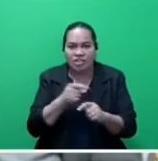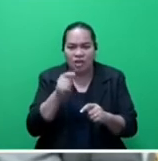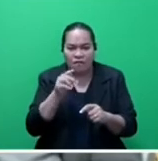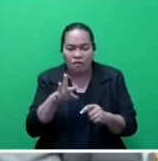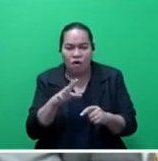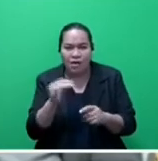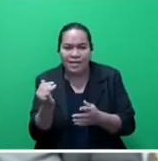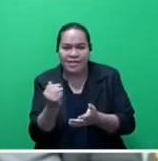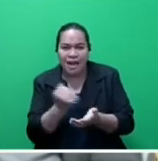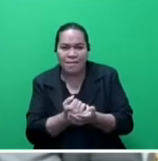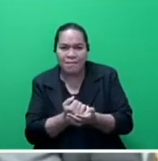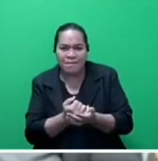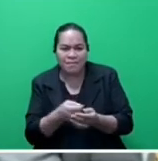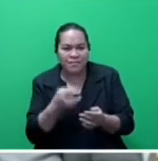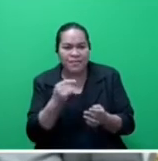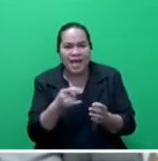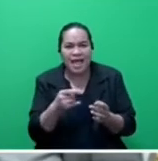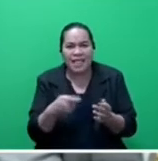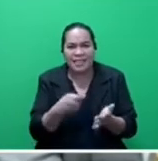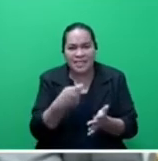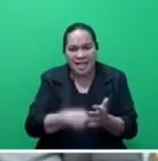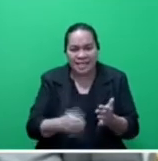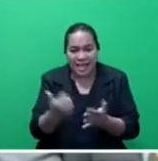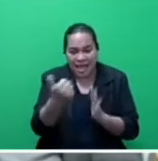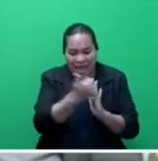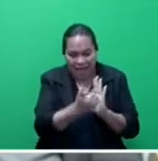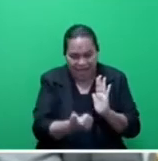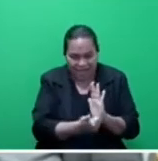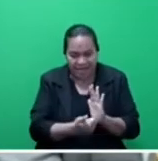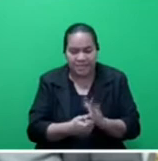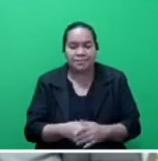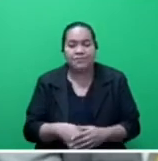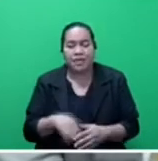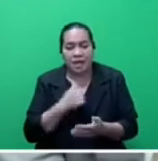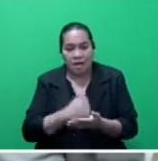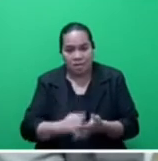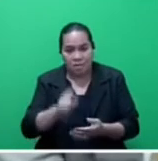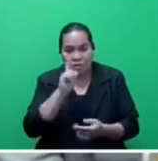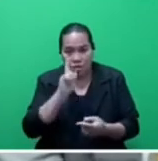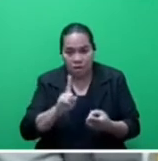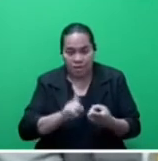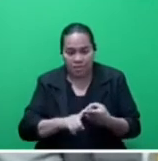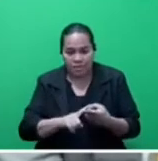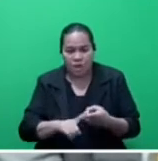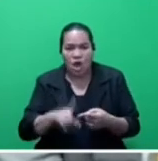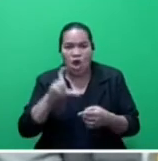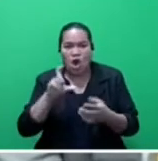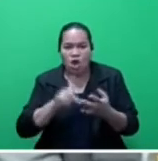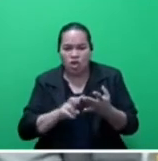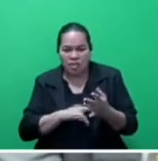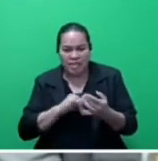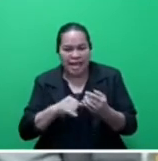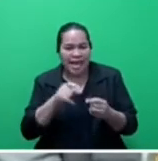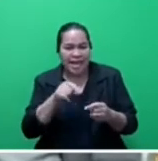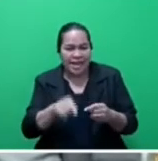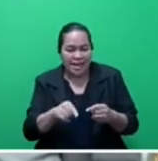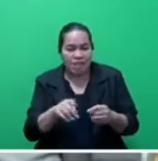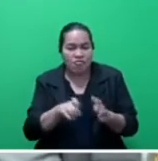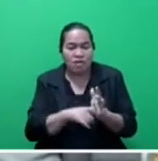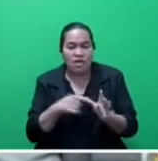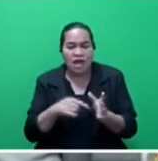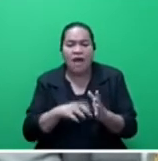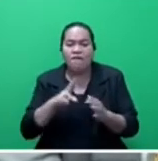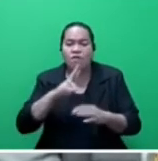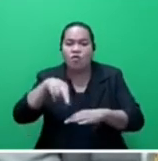and indirect tax measures. Number one, concessionary rates of tax for regional or